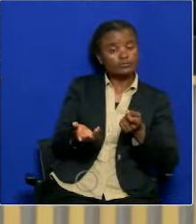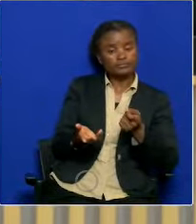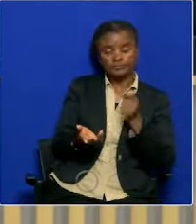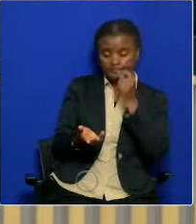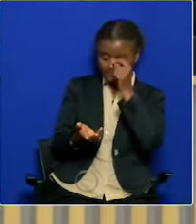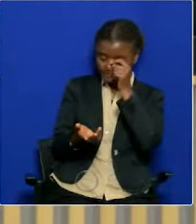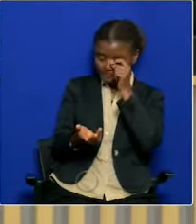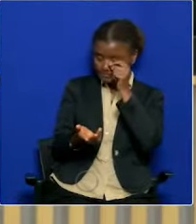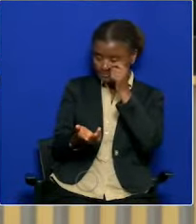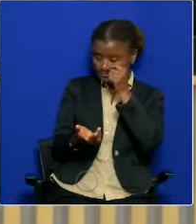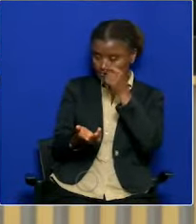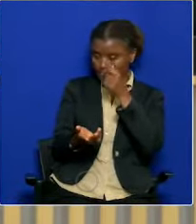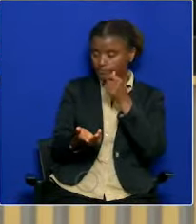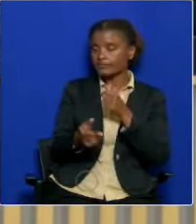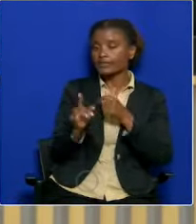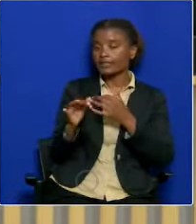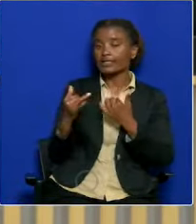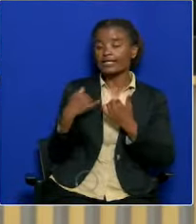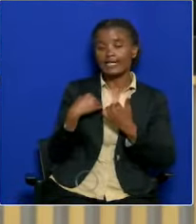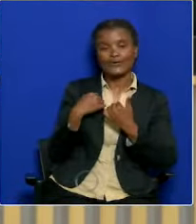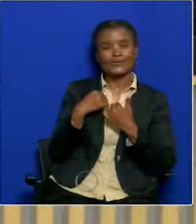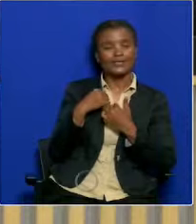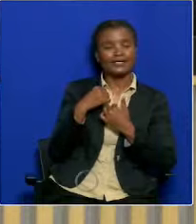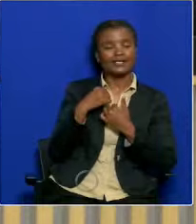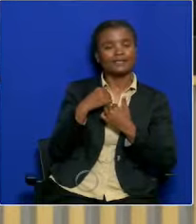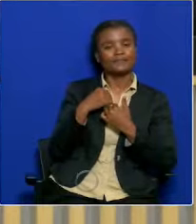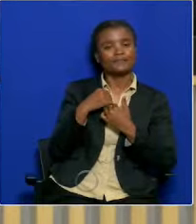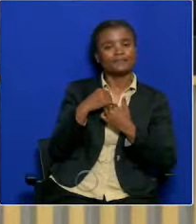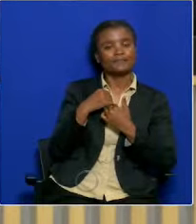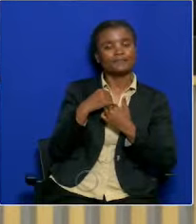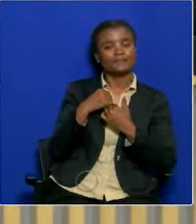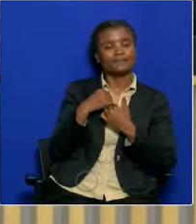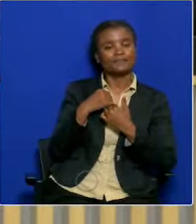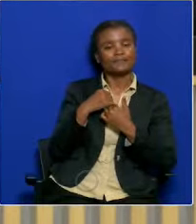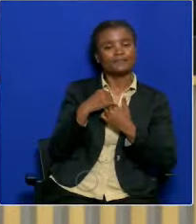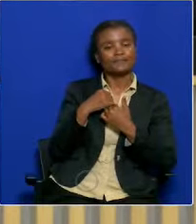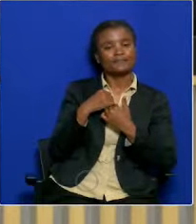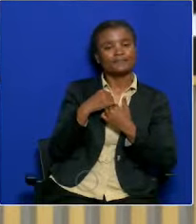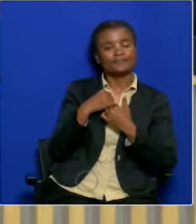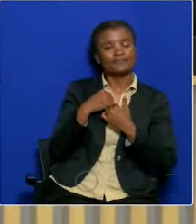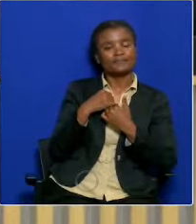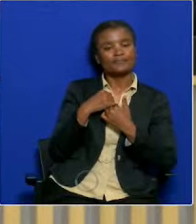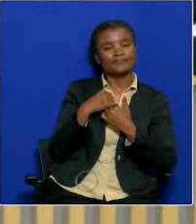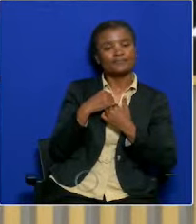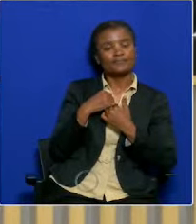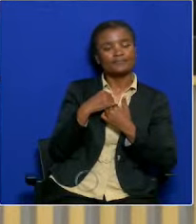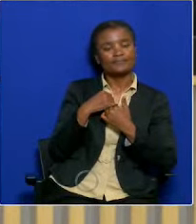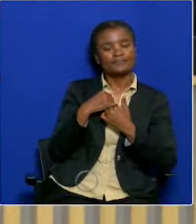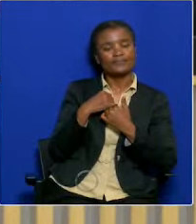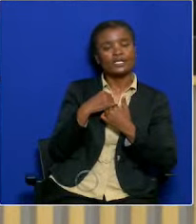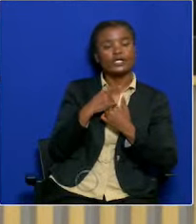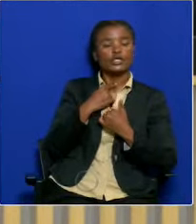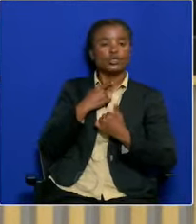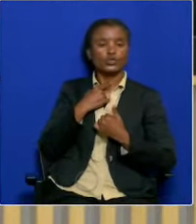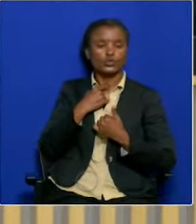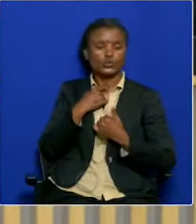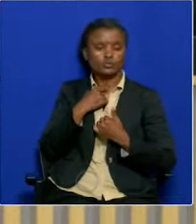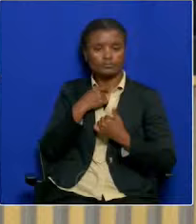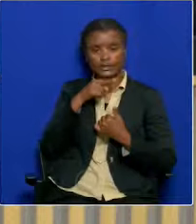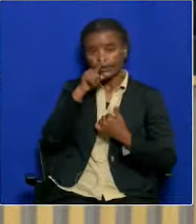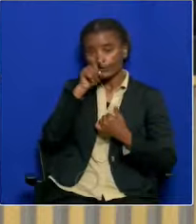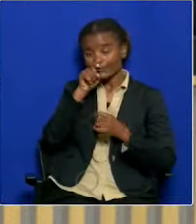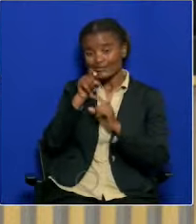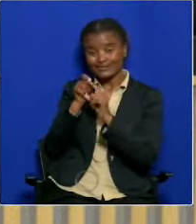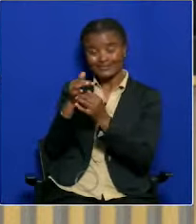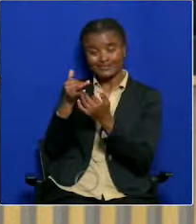Then the curiosity is, why do you tell Sergeant Nkosi to assist him? You've directed